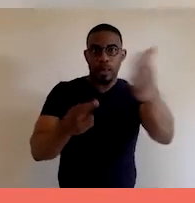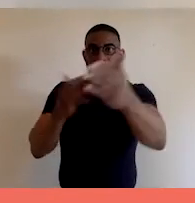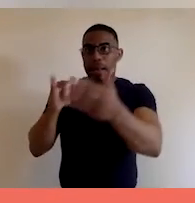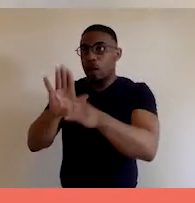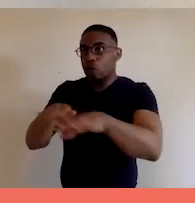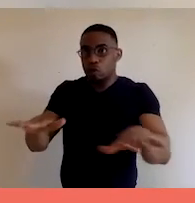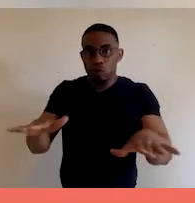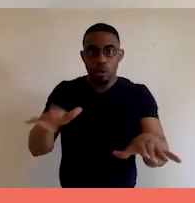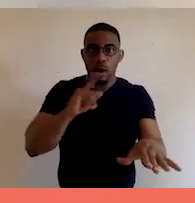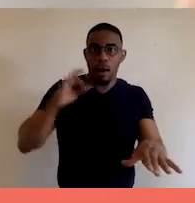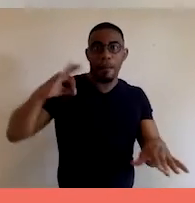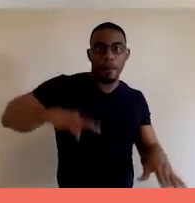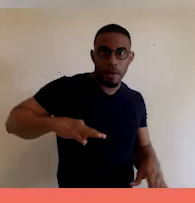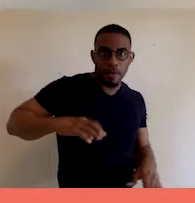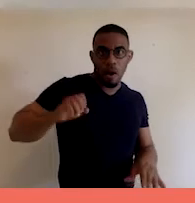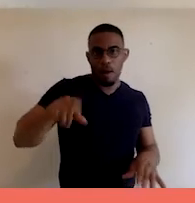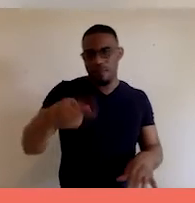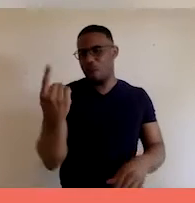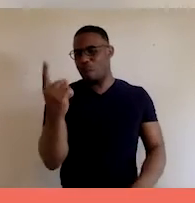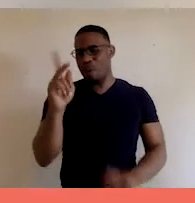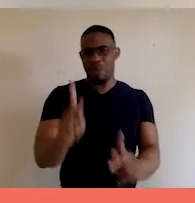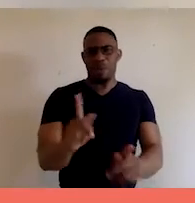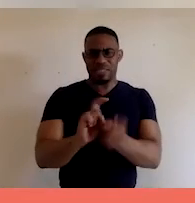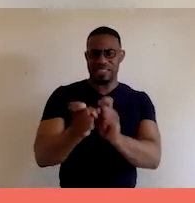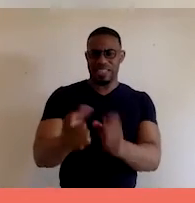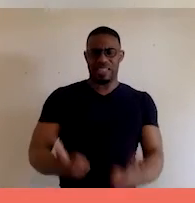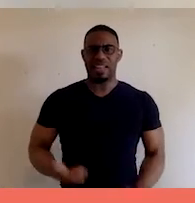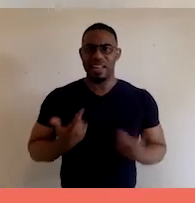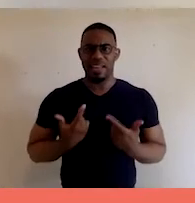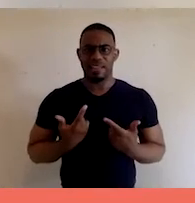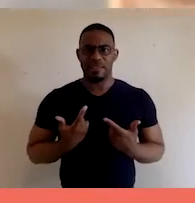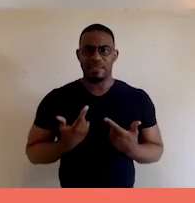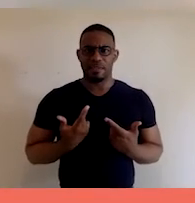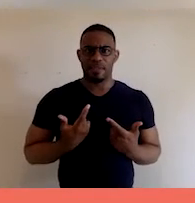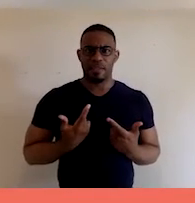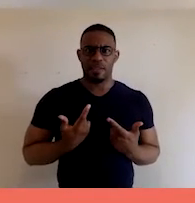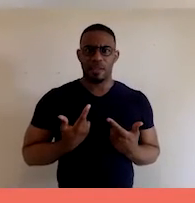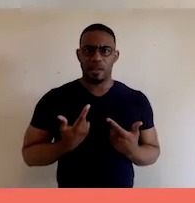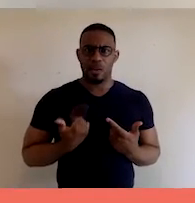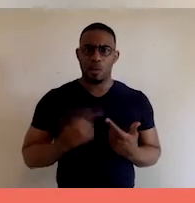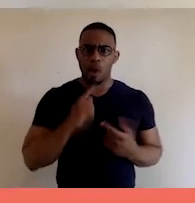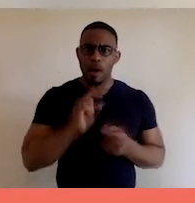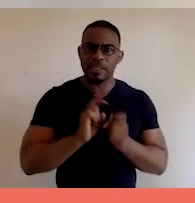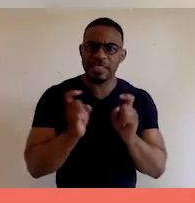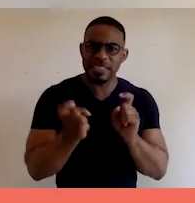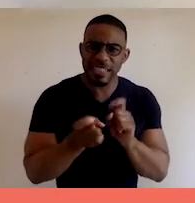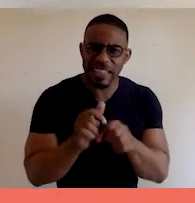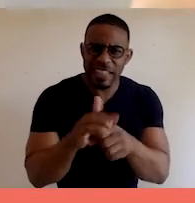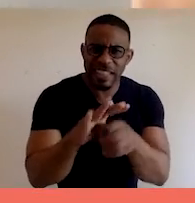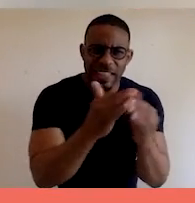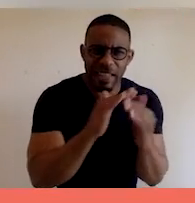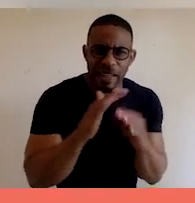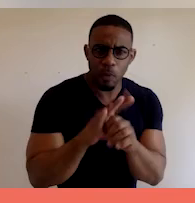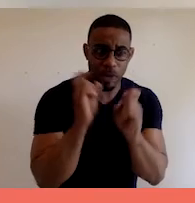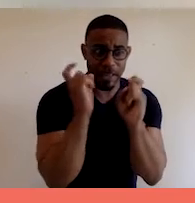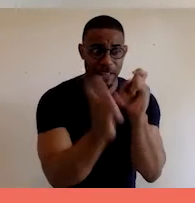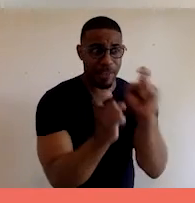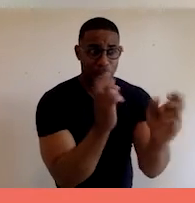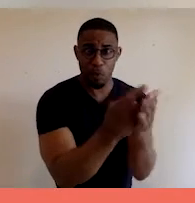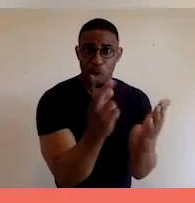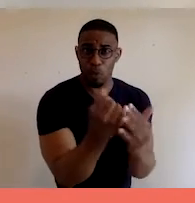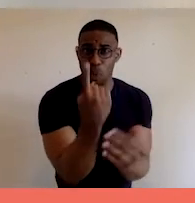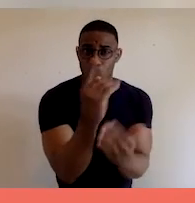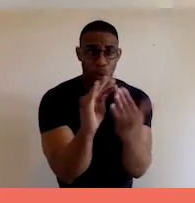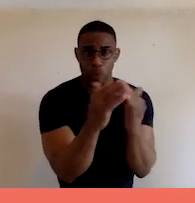the children are benefiting off of that one person changing their life. We're changing the neighborhood and we're giving resources to the